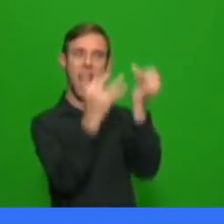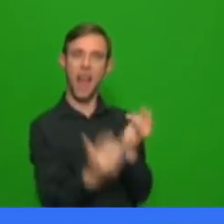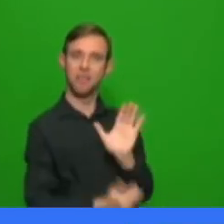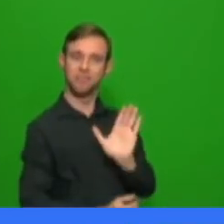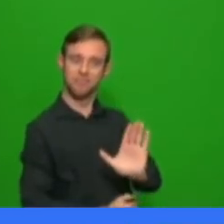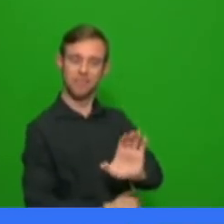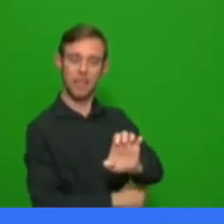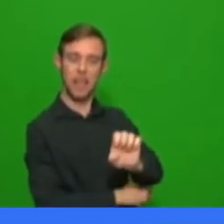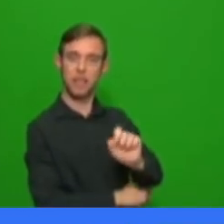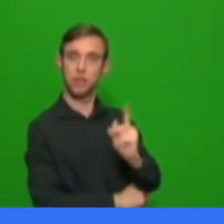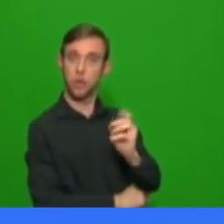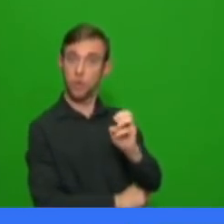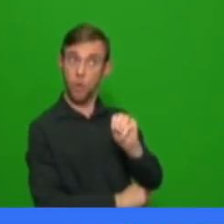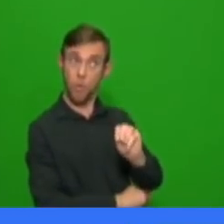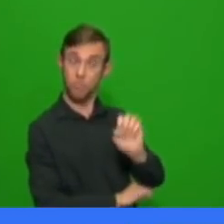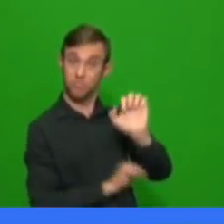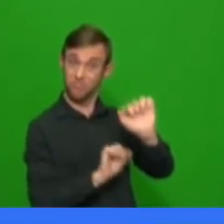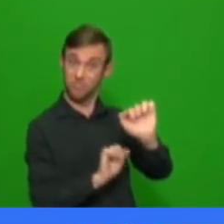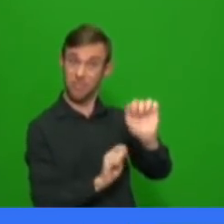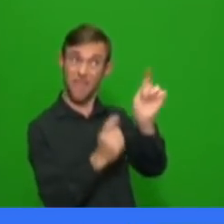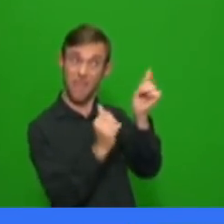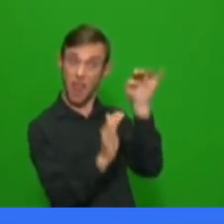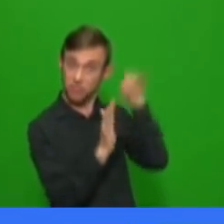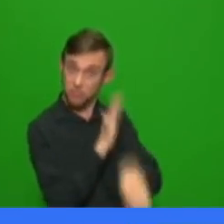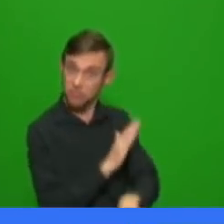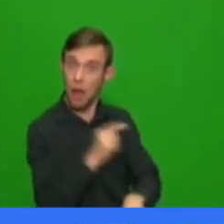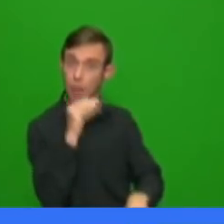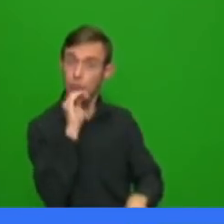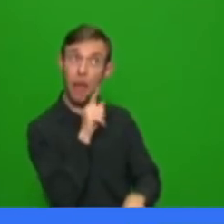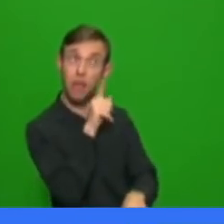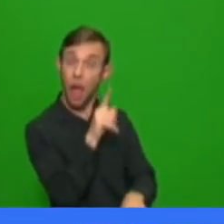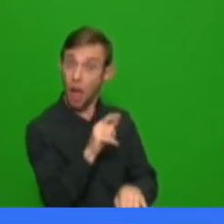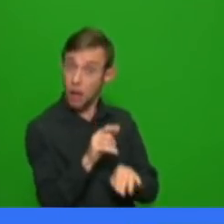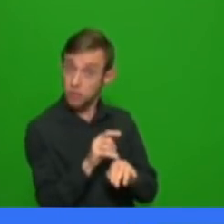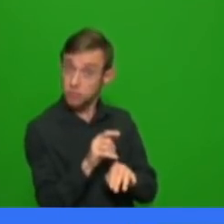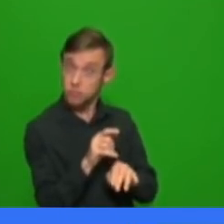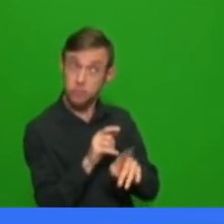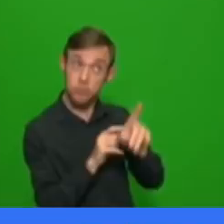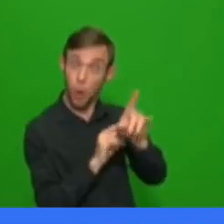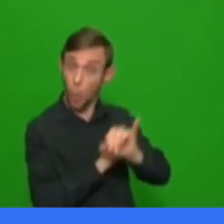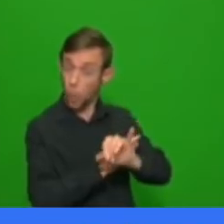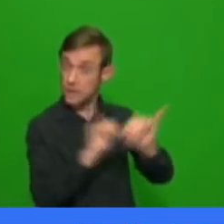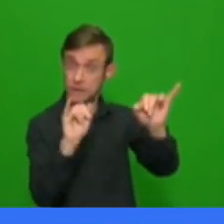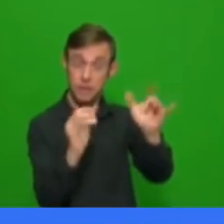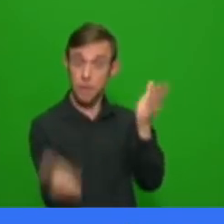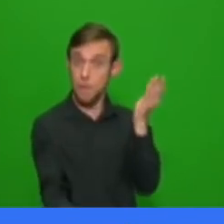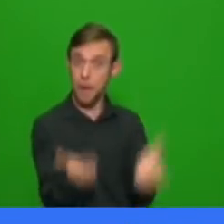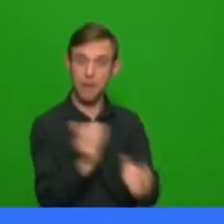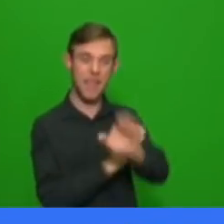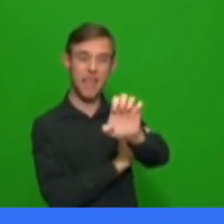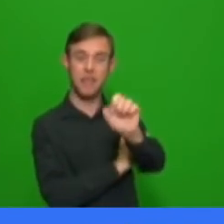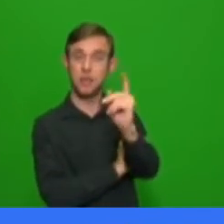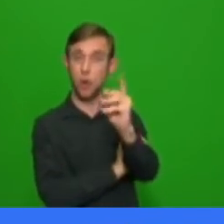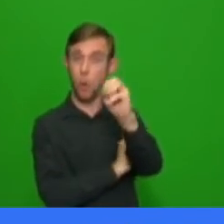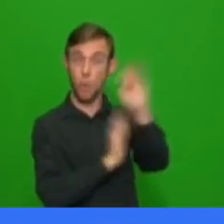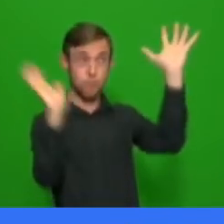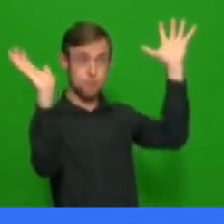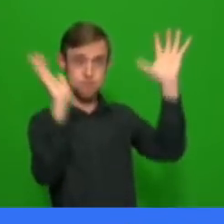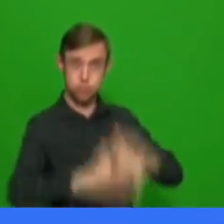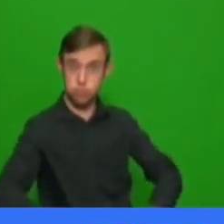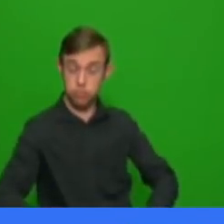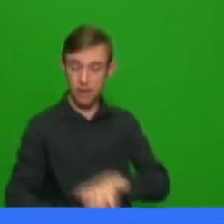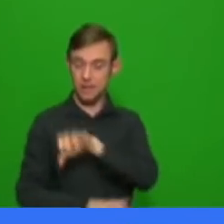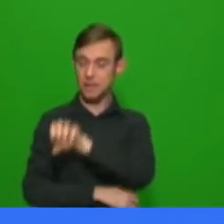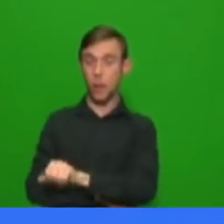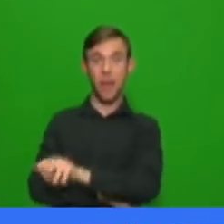of like research or any kind of stress testing what would happen if actually the worst were to happen with ESCOM? What would it mean